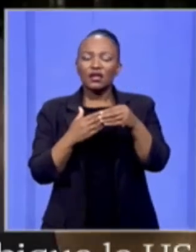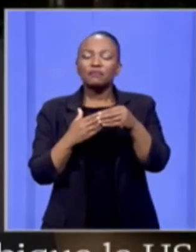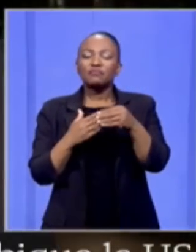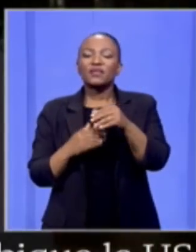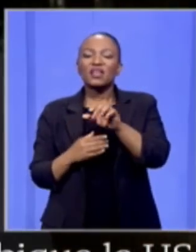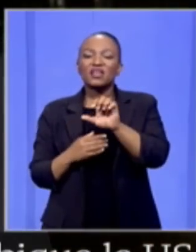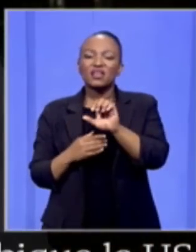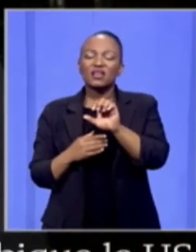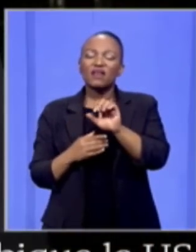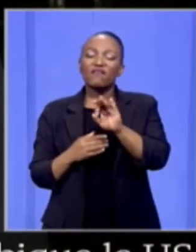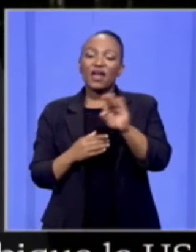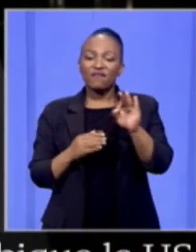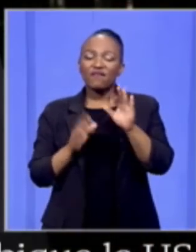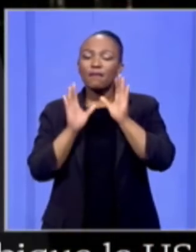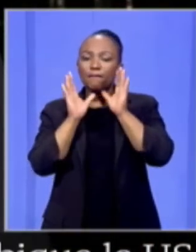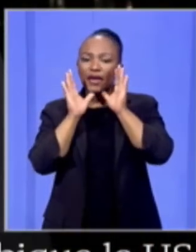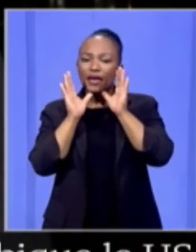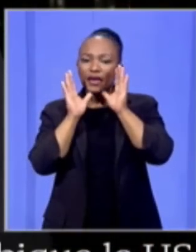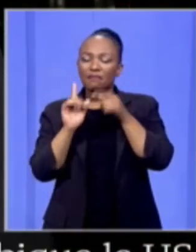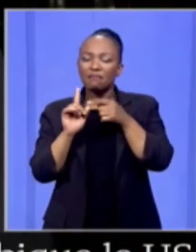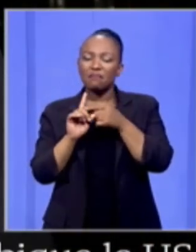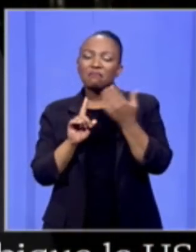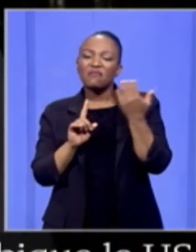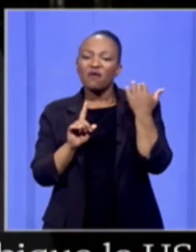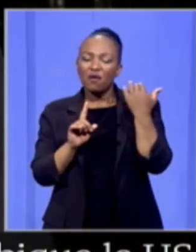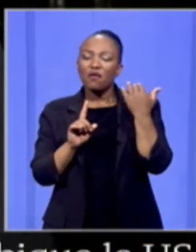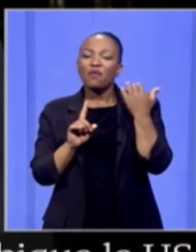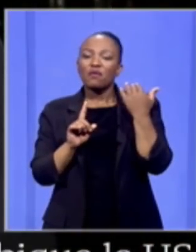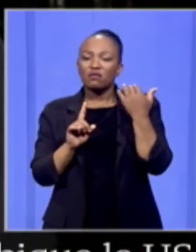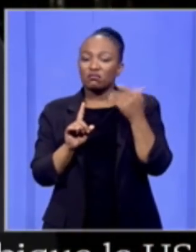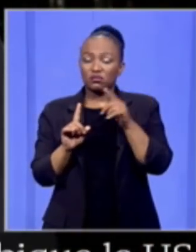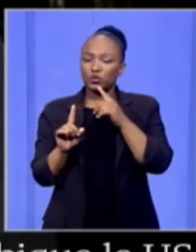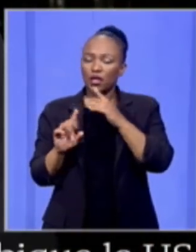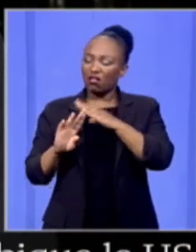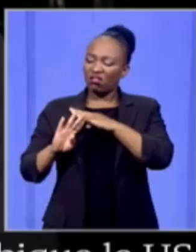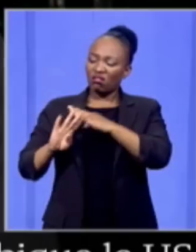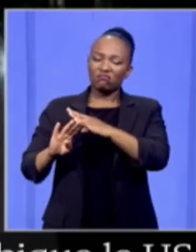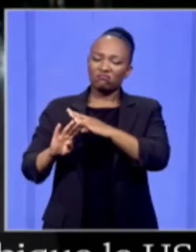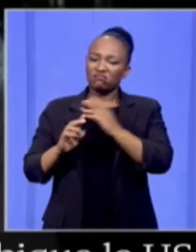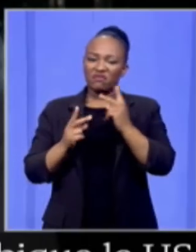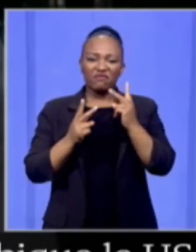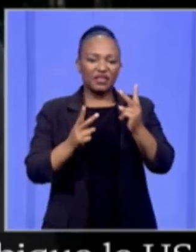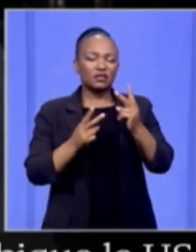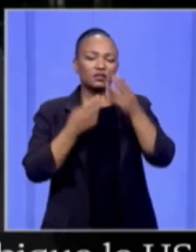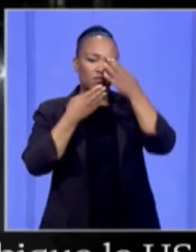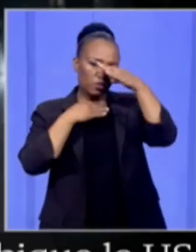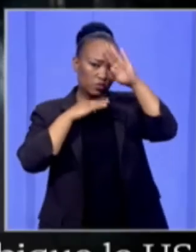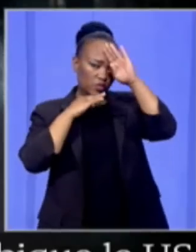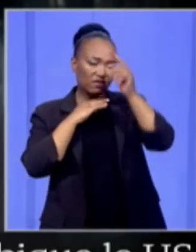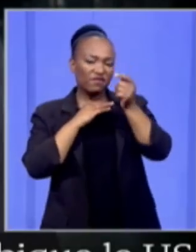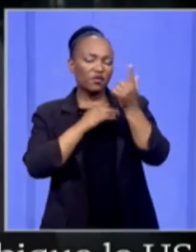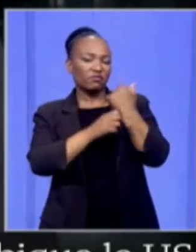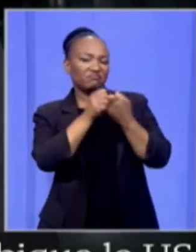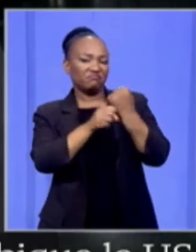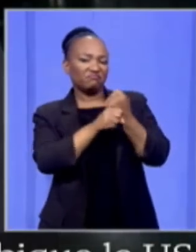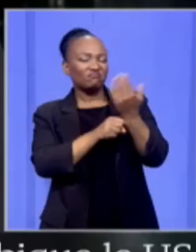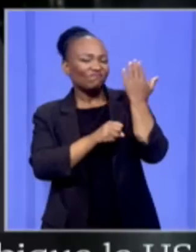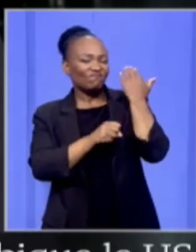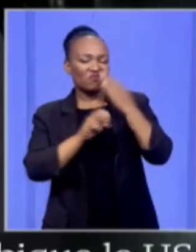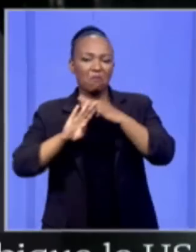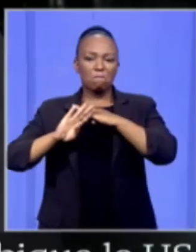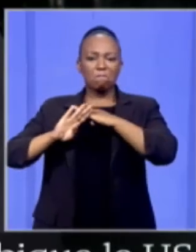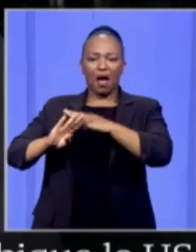EFF Julius Malema o ile a nkelwa qeto ya hore a se etele naha ena ya Botswana dilemong tse mmalwa tse fetileng ka